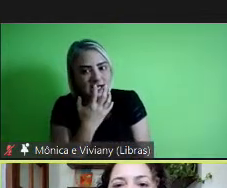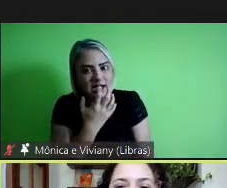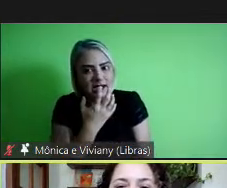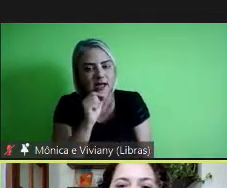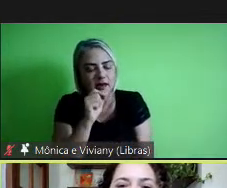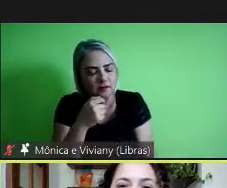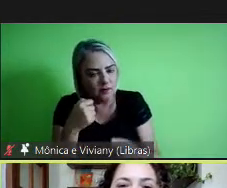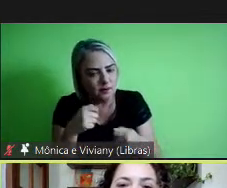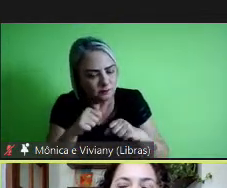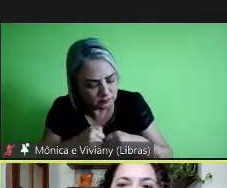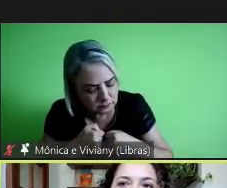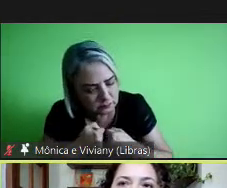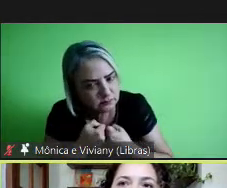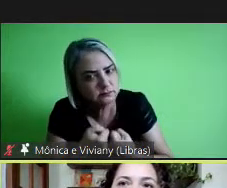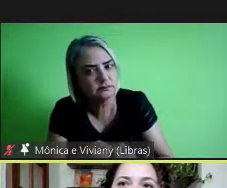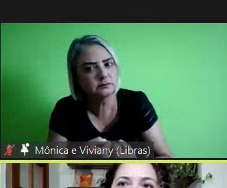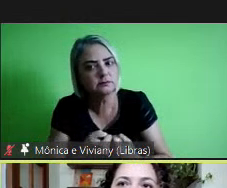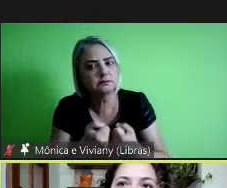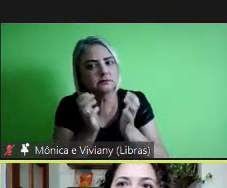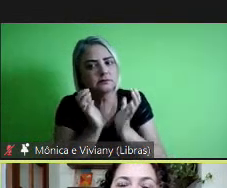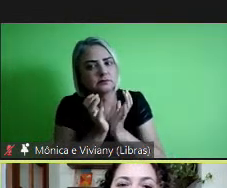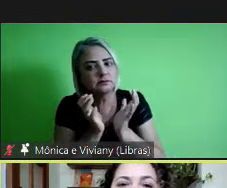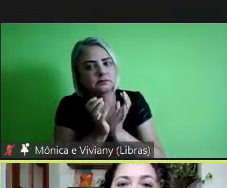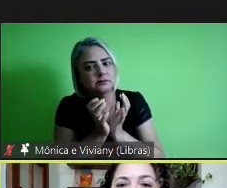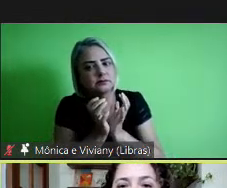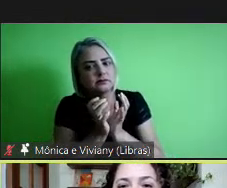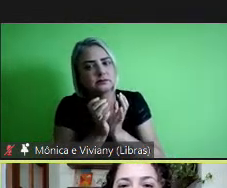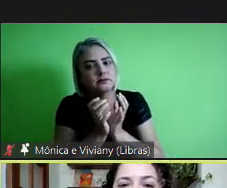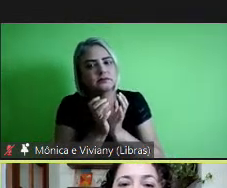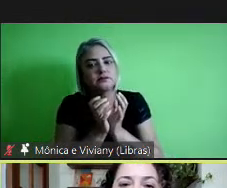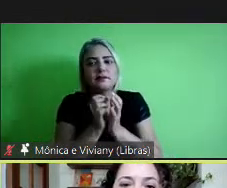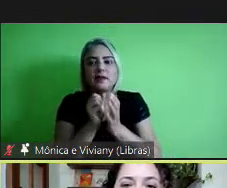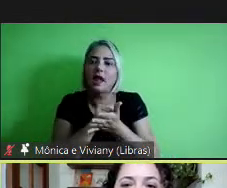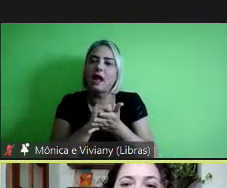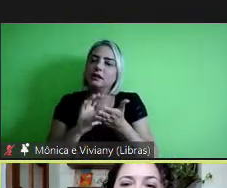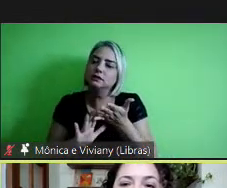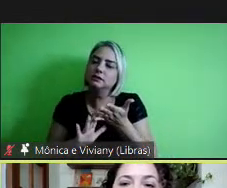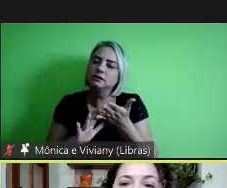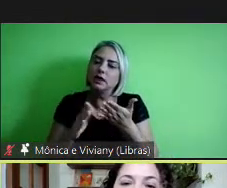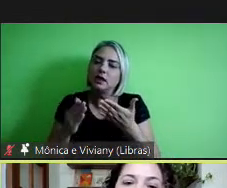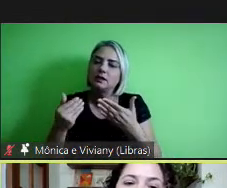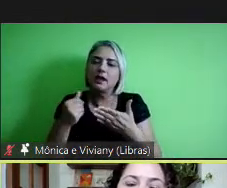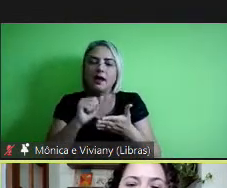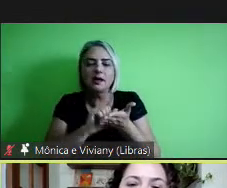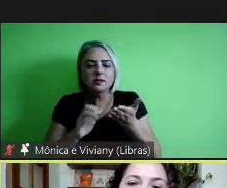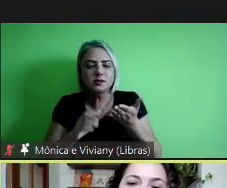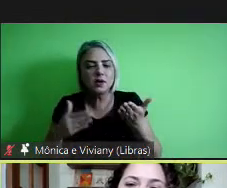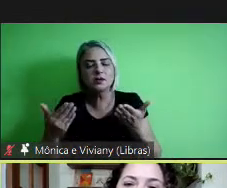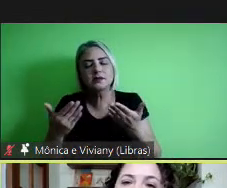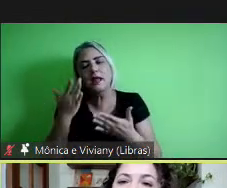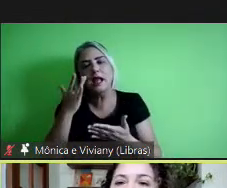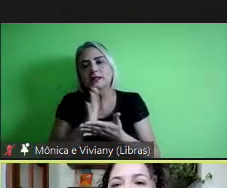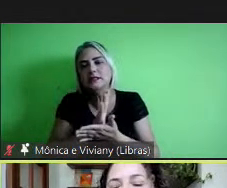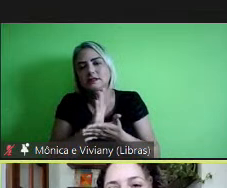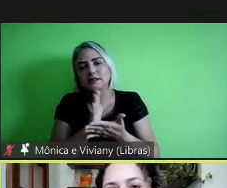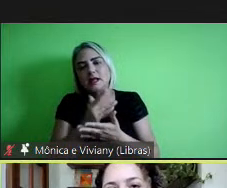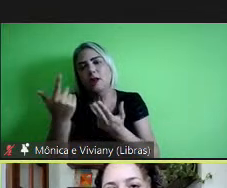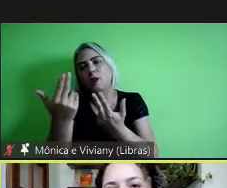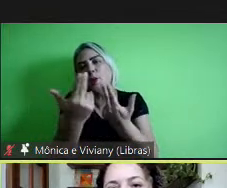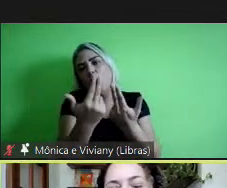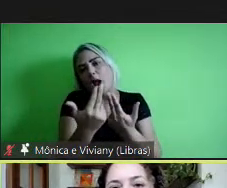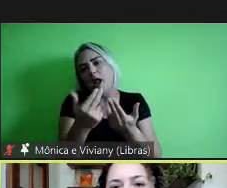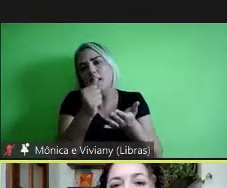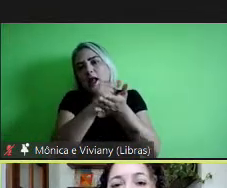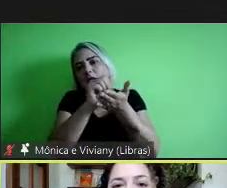will be more severe, and they will demand from this team activities and actions that are